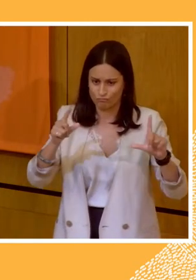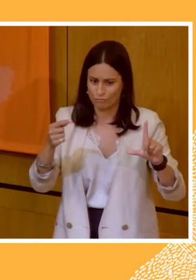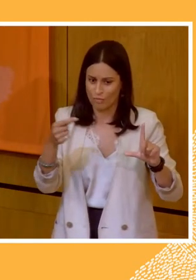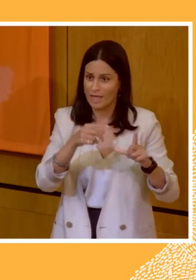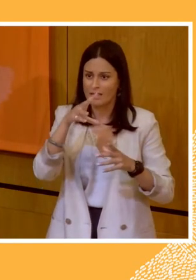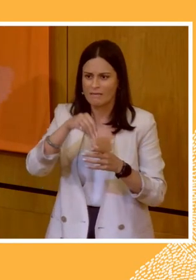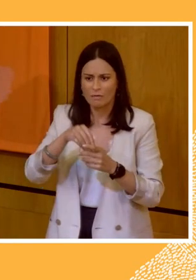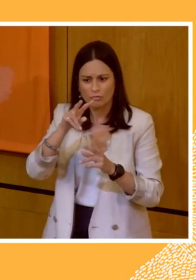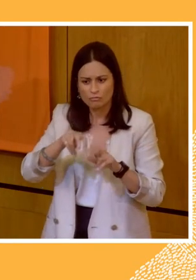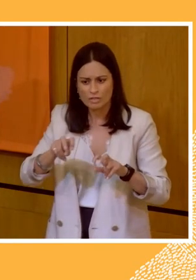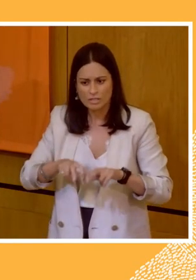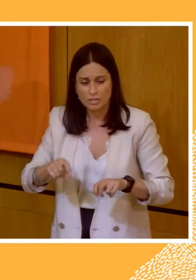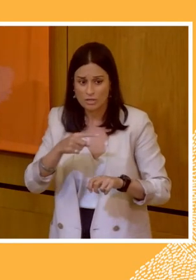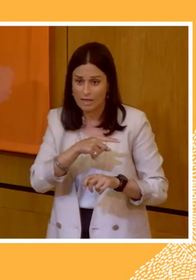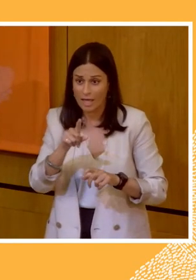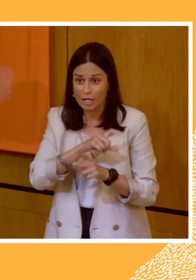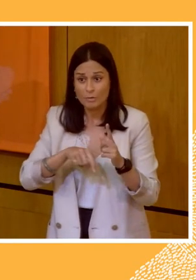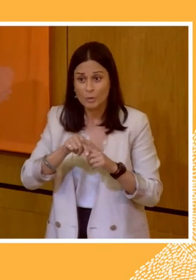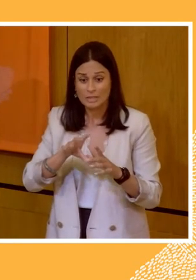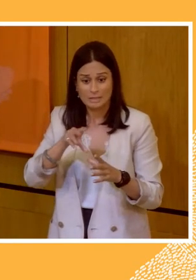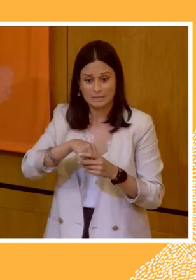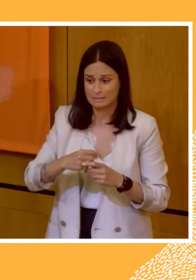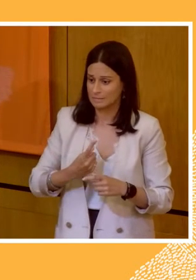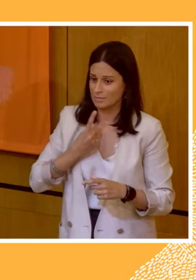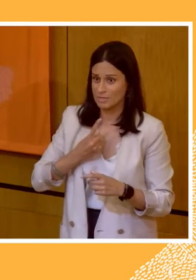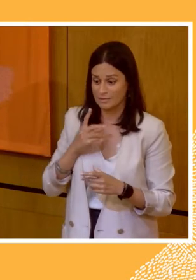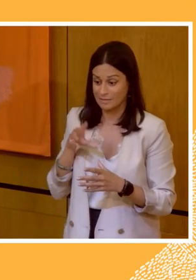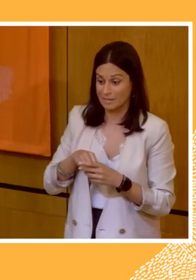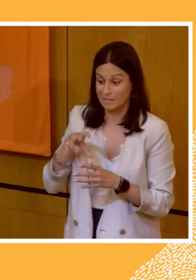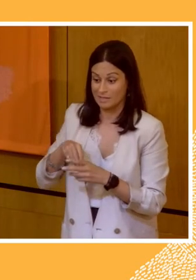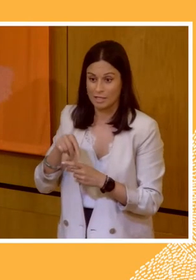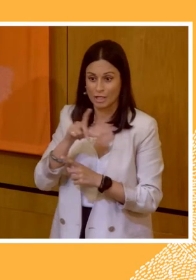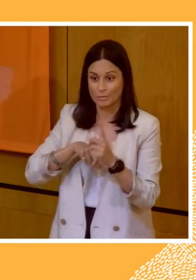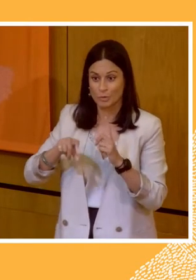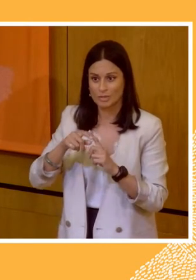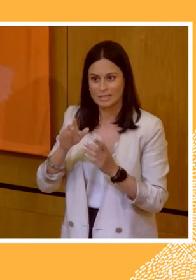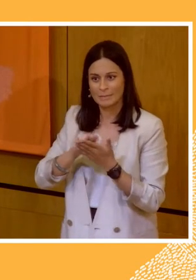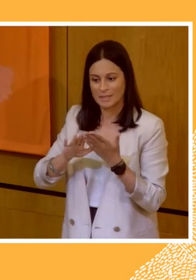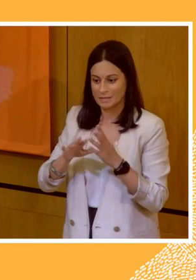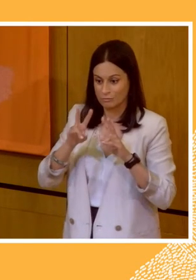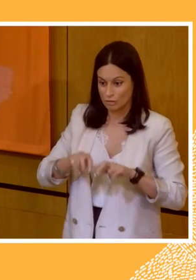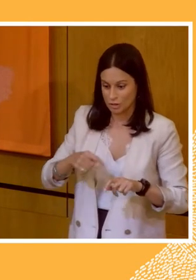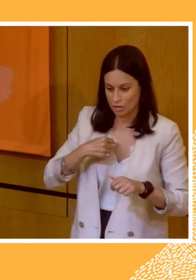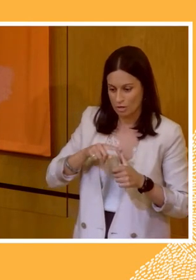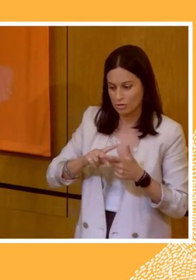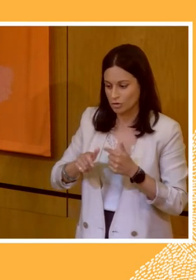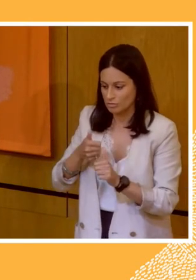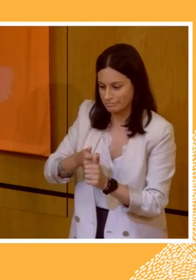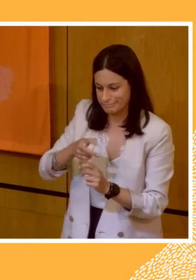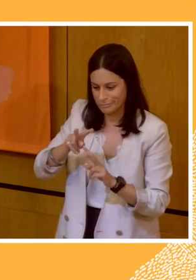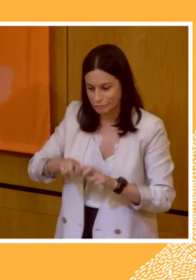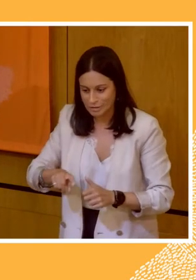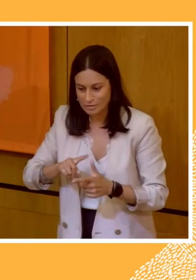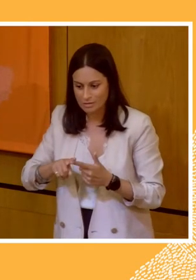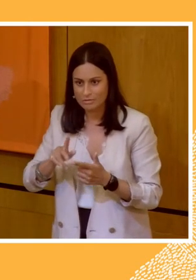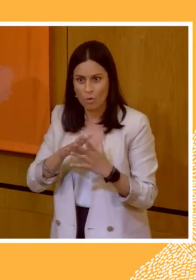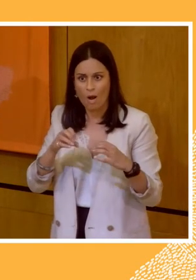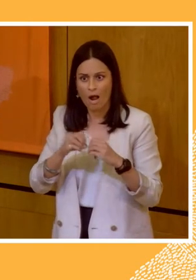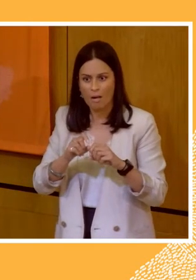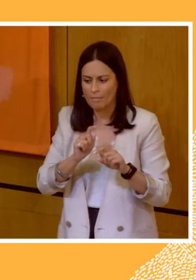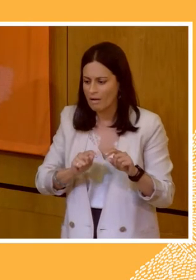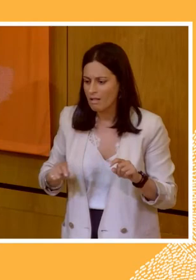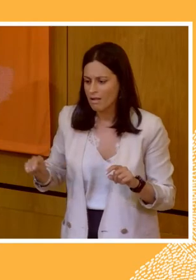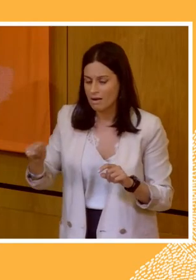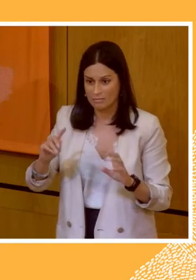involved in this research, they are community members themselves, around the whole or hubs. And